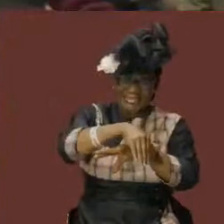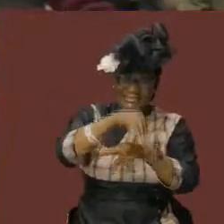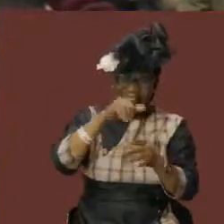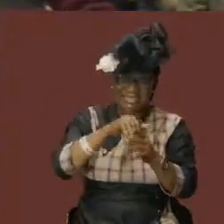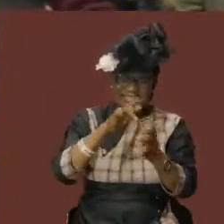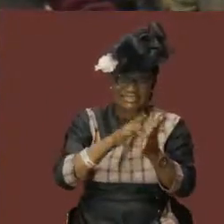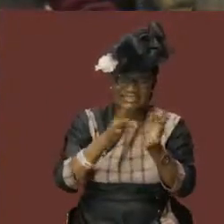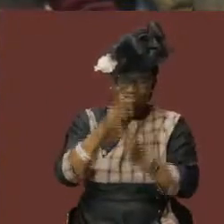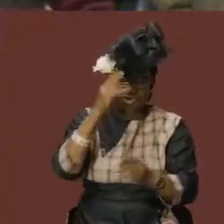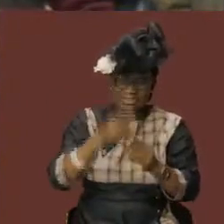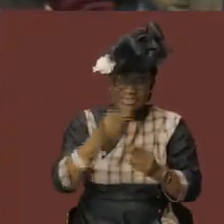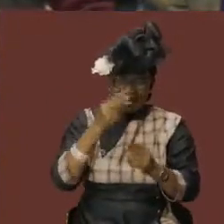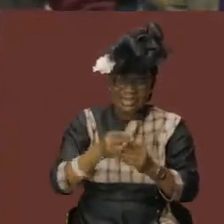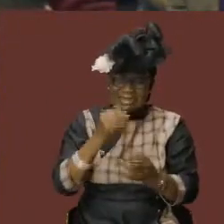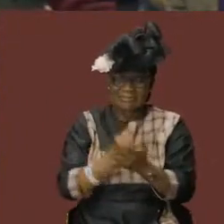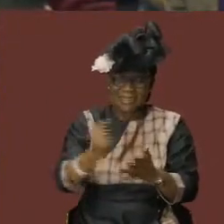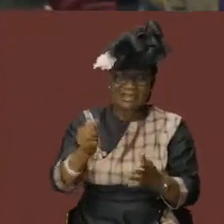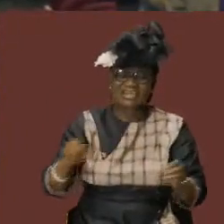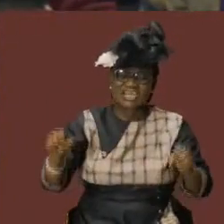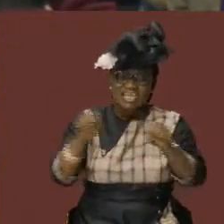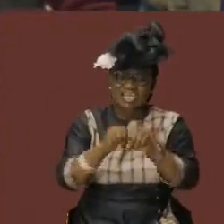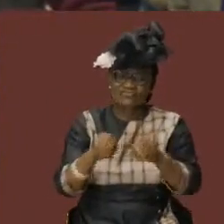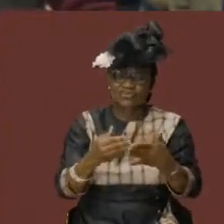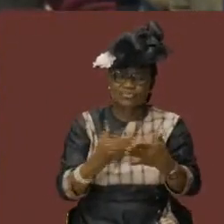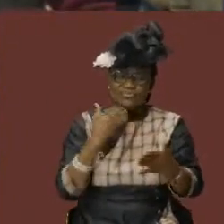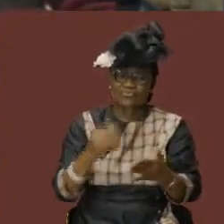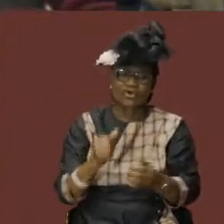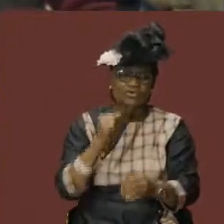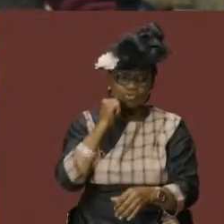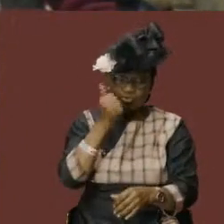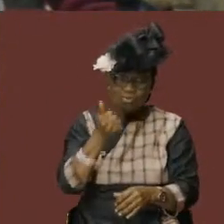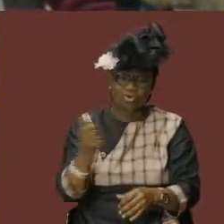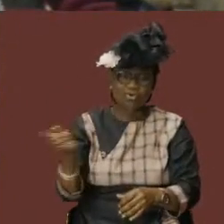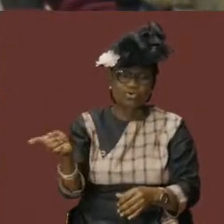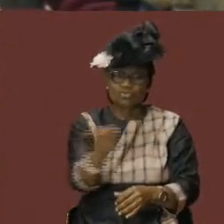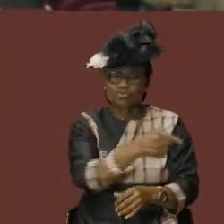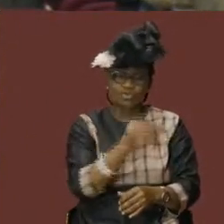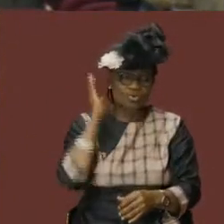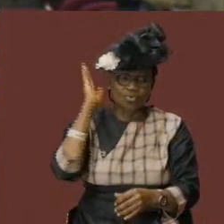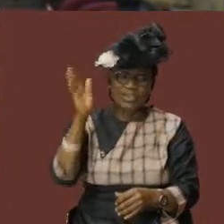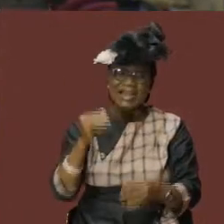Amen. And even before tomorrow, you will have perfect testimony.